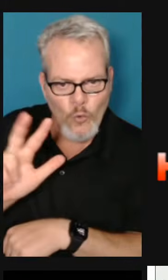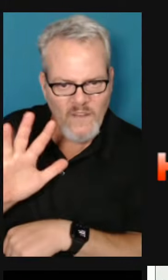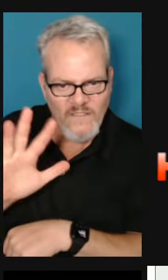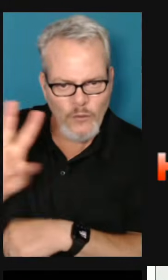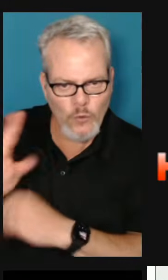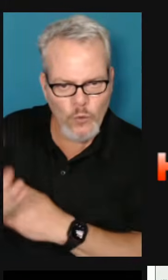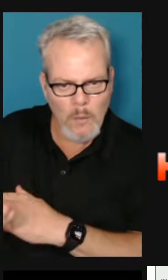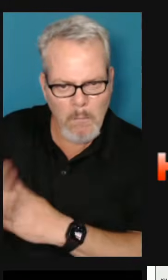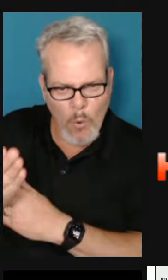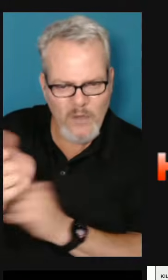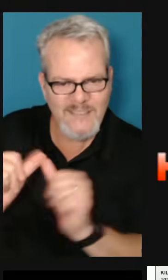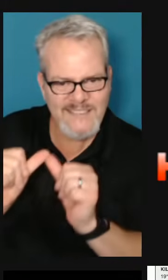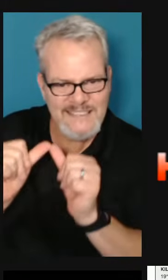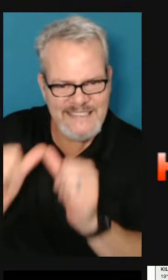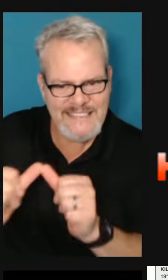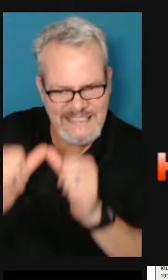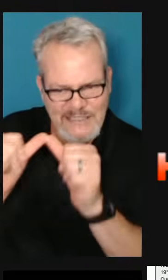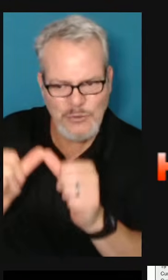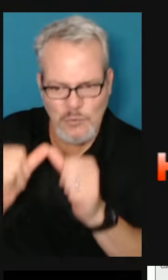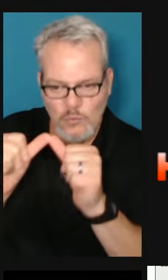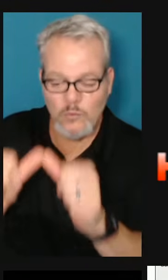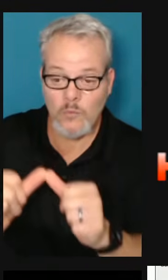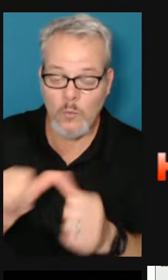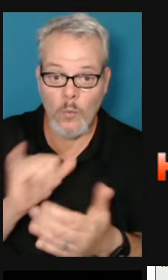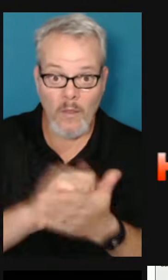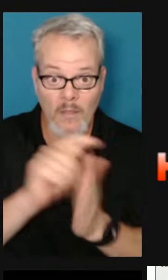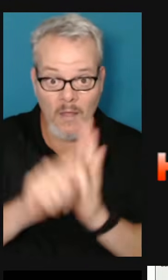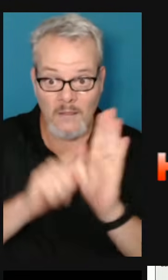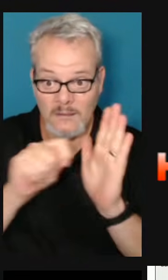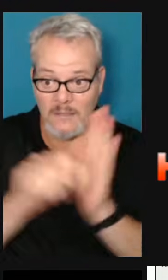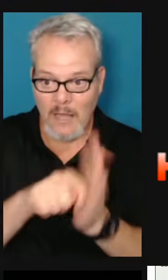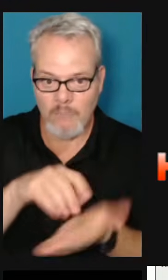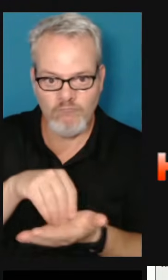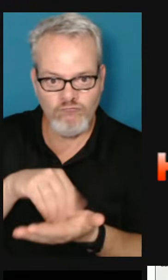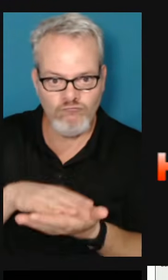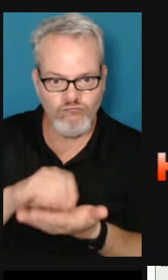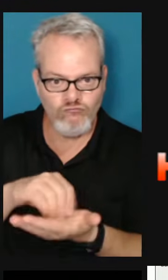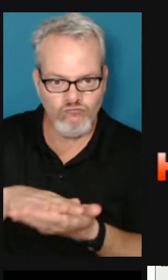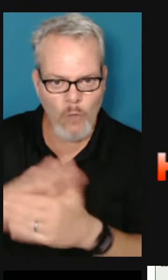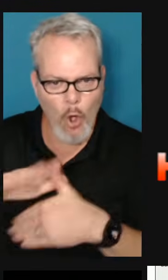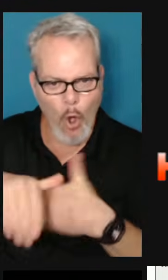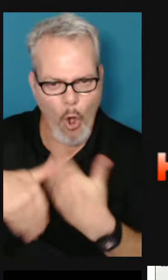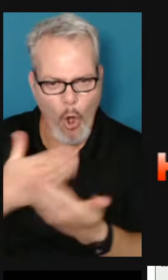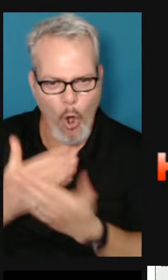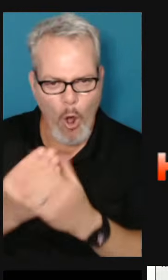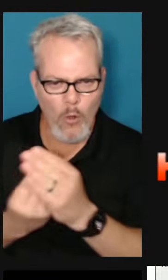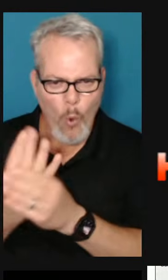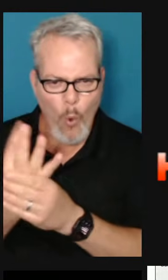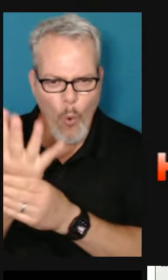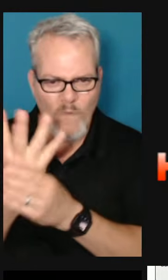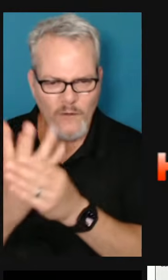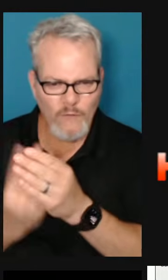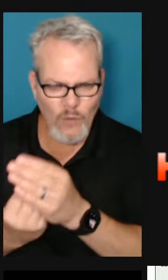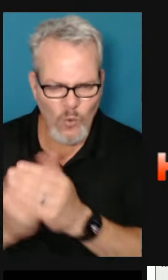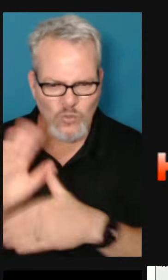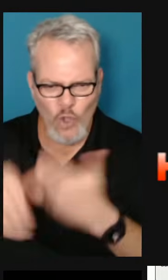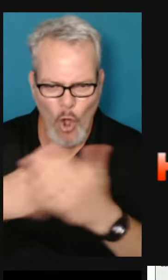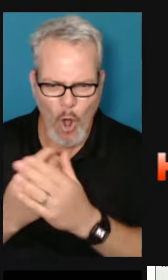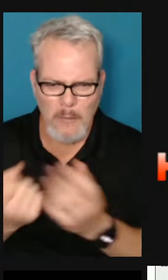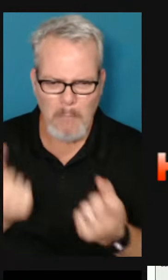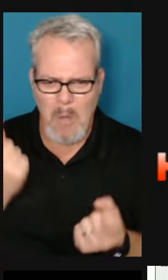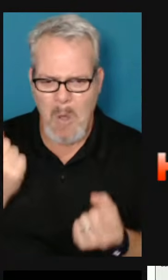still. At that point in time, they were documenting all the overflows, all the spattering, flames at the